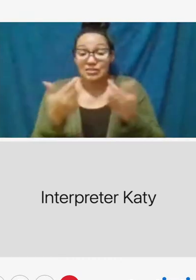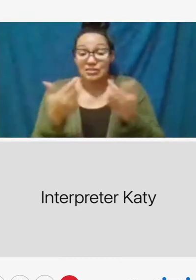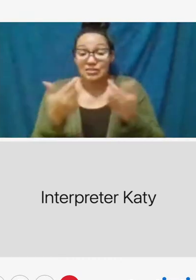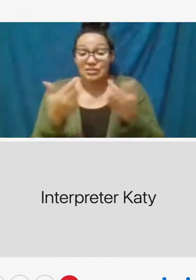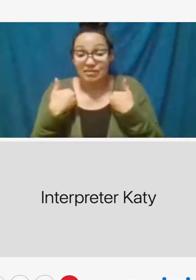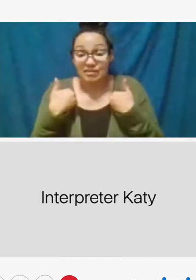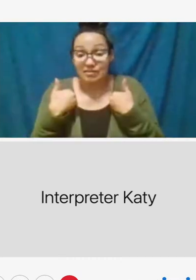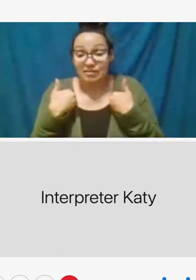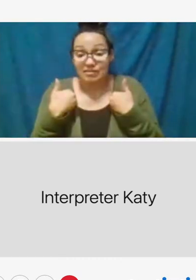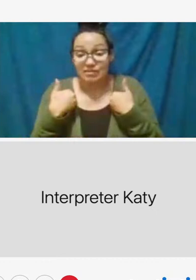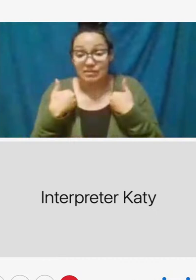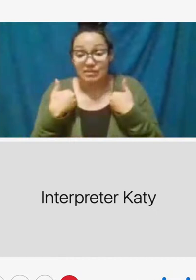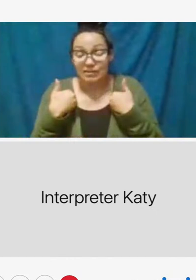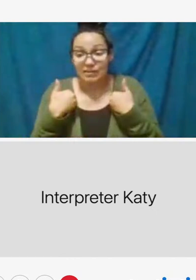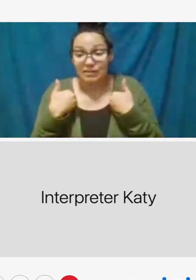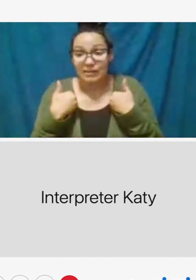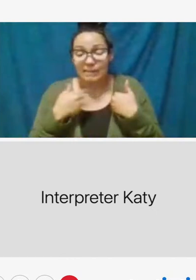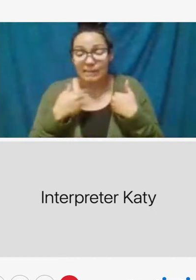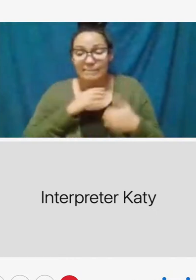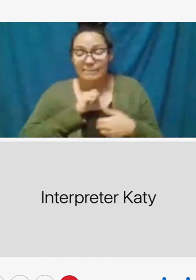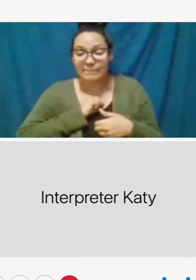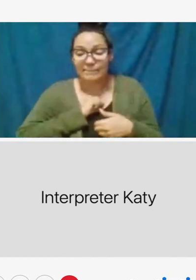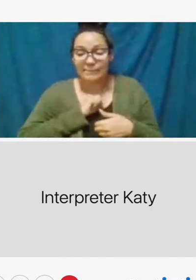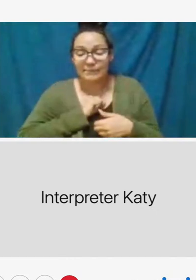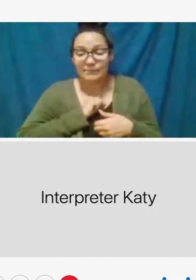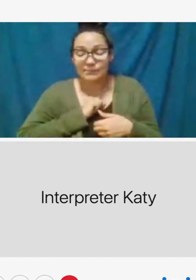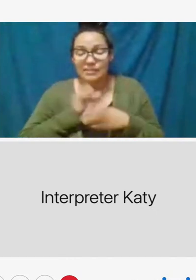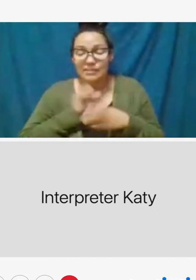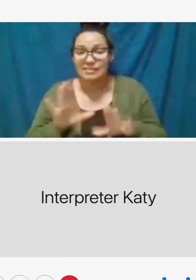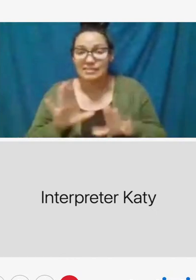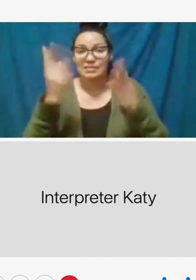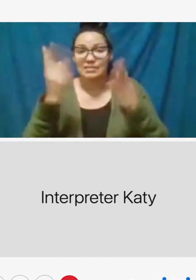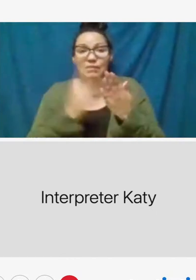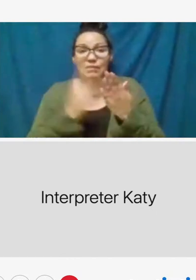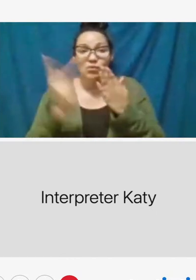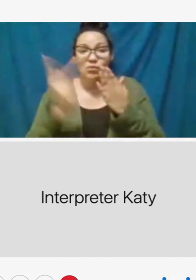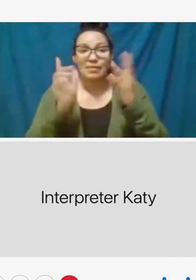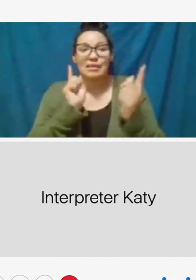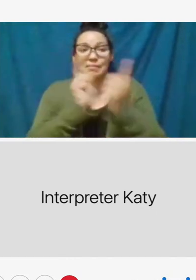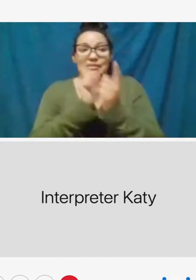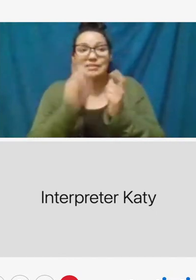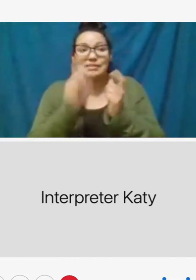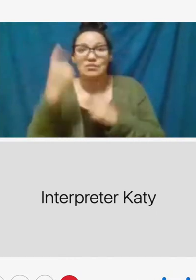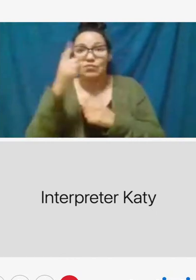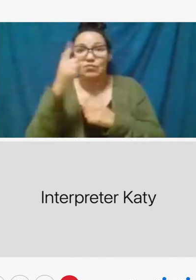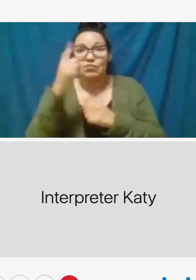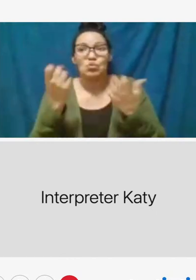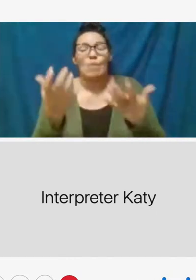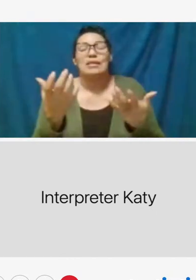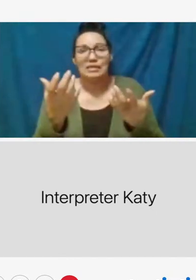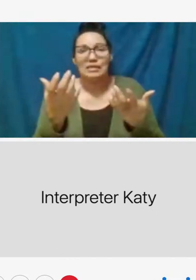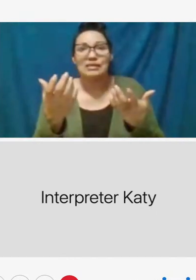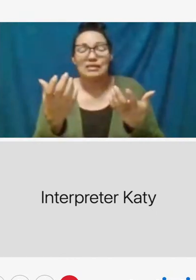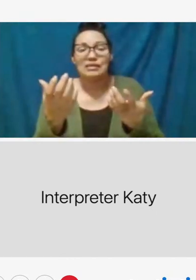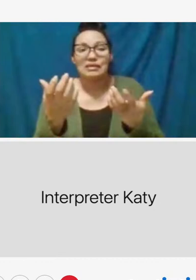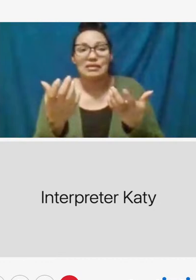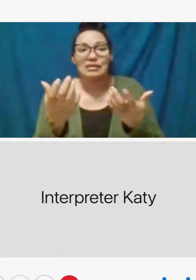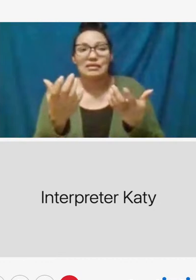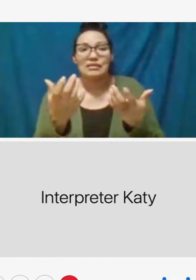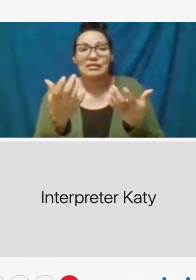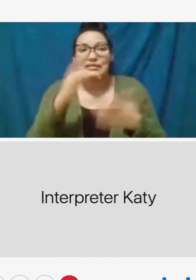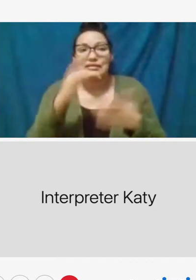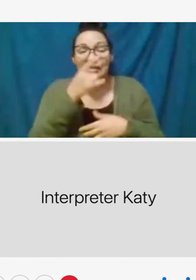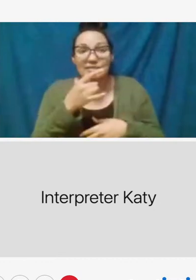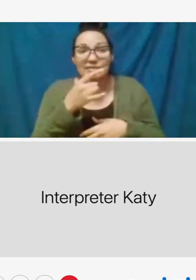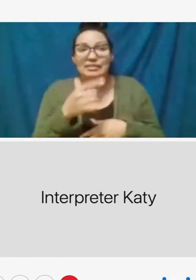a it's an amazing program that meets the needs of so many kids you know you go back to mslo's hierarchy needs when there's Safety